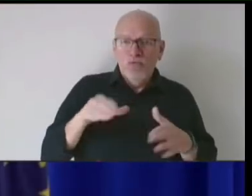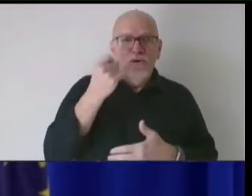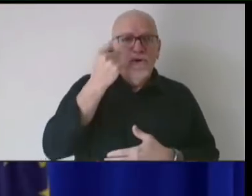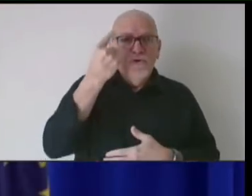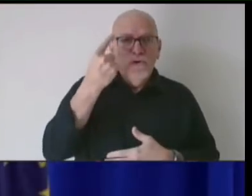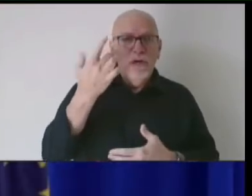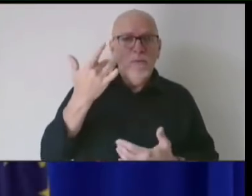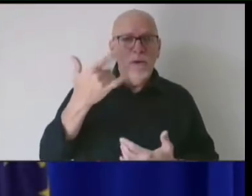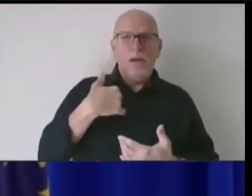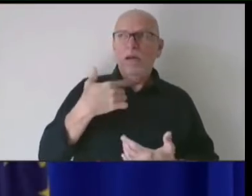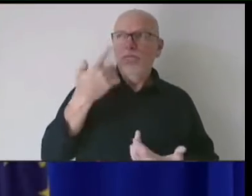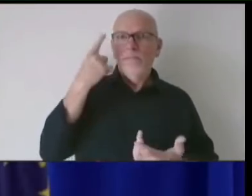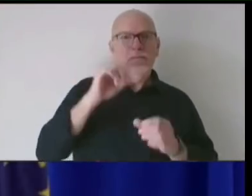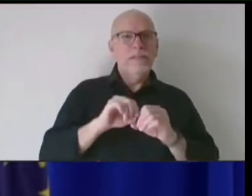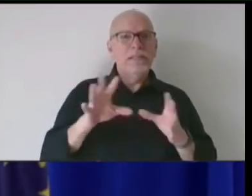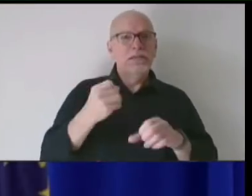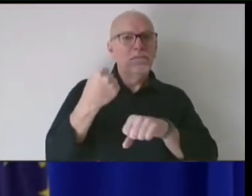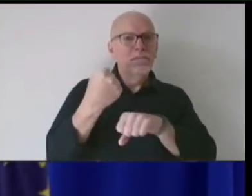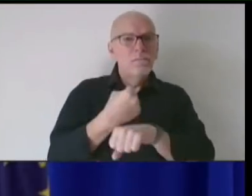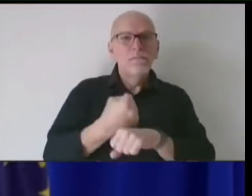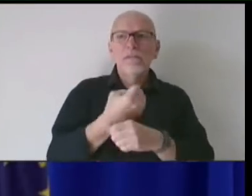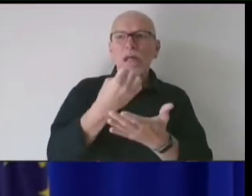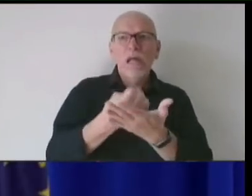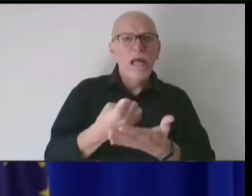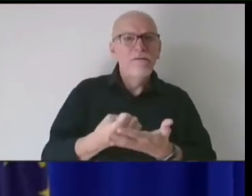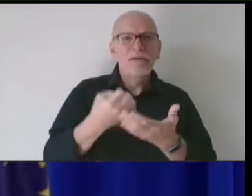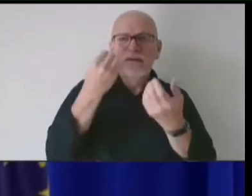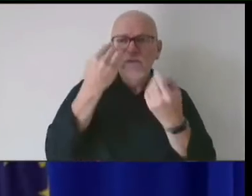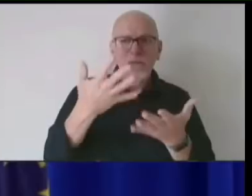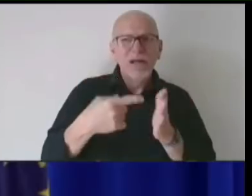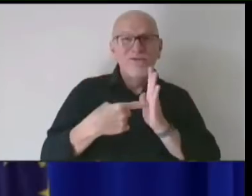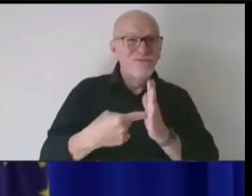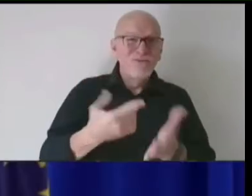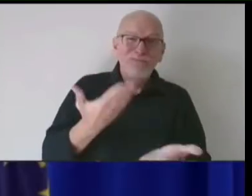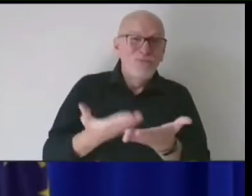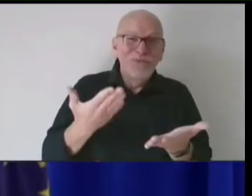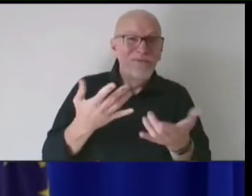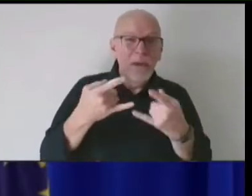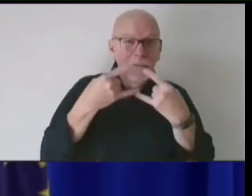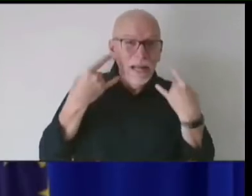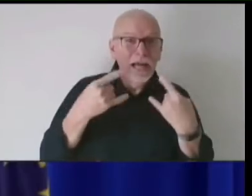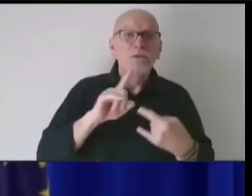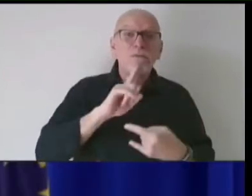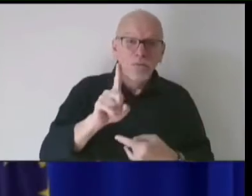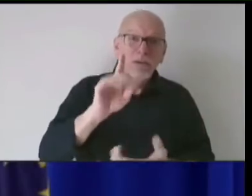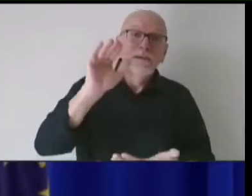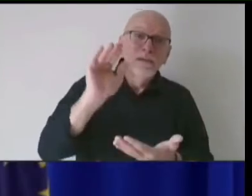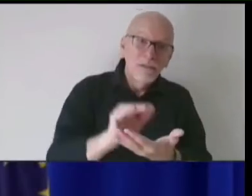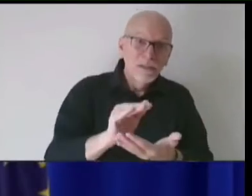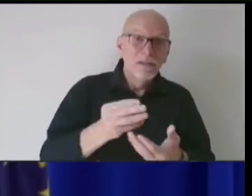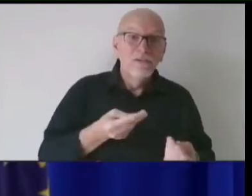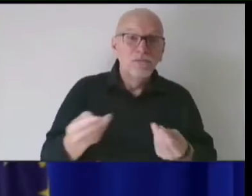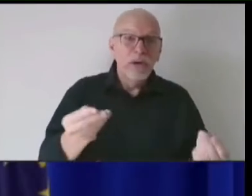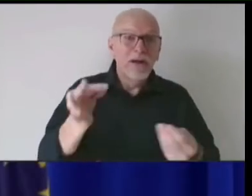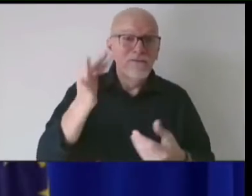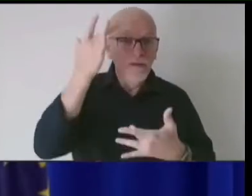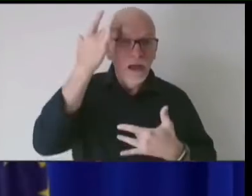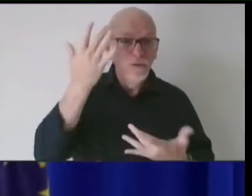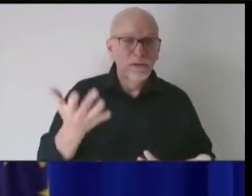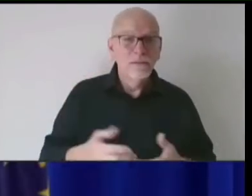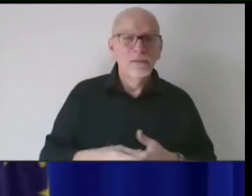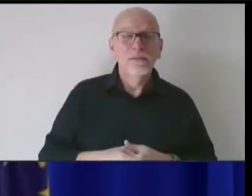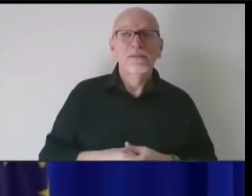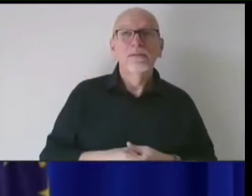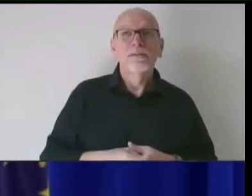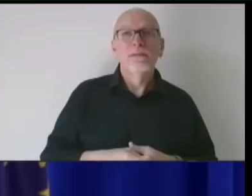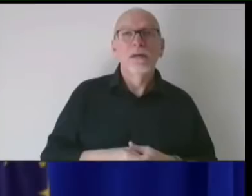very clearly the data and the evidence-based information shows that masks decrease transmission of this virus. And